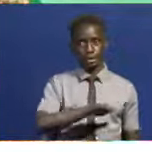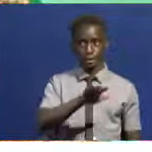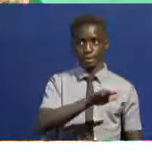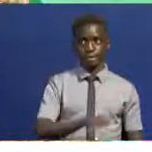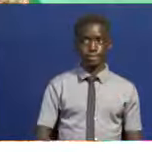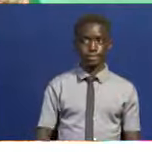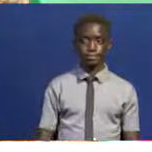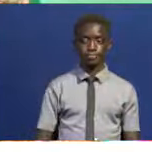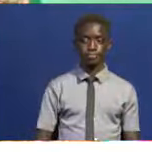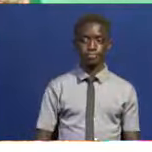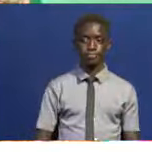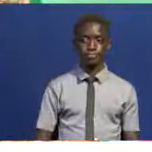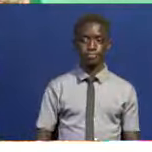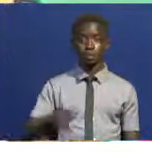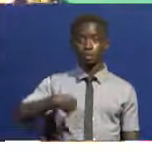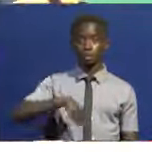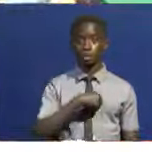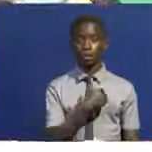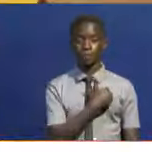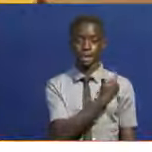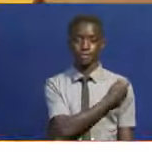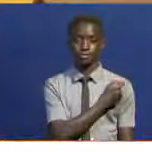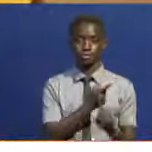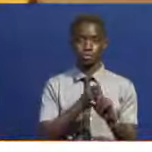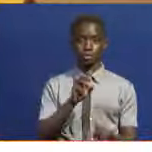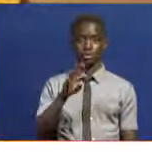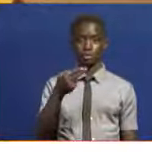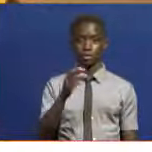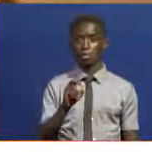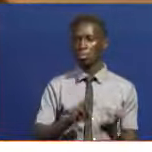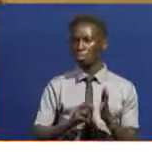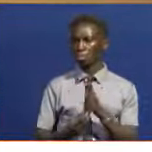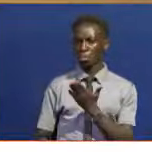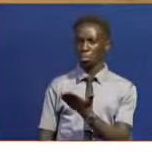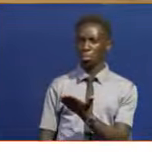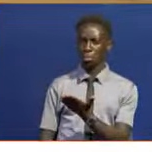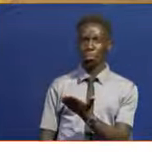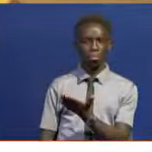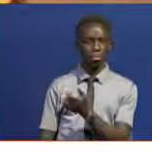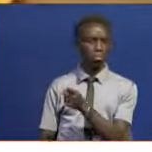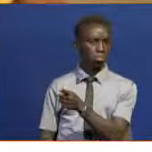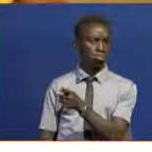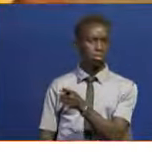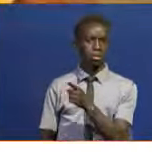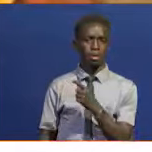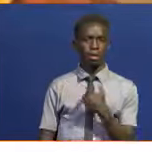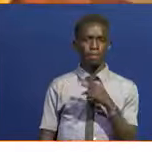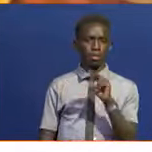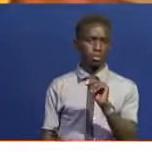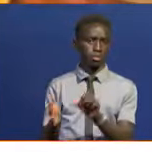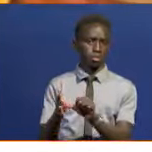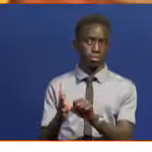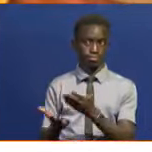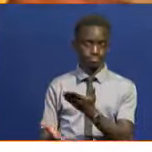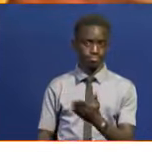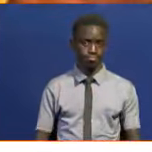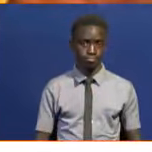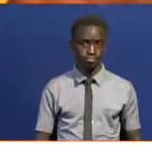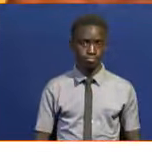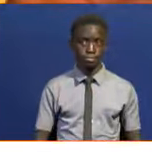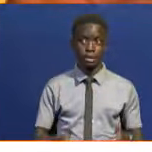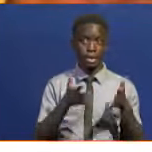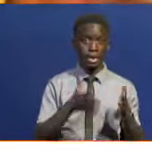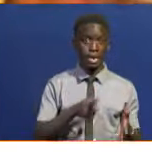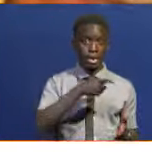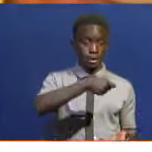ya WHO. So there cannot be a story here. The technique, which is based on the solar water disinfection process by PET bottles, has been